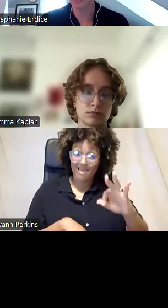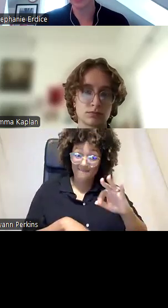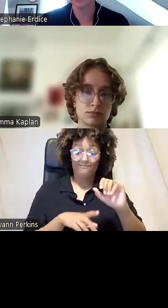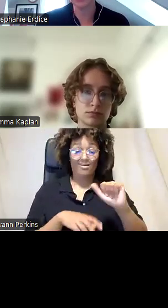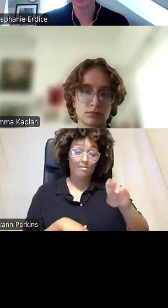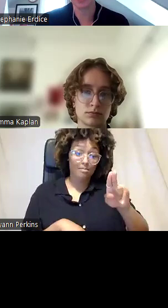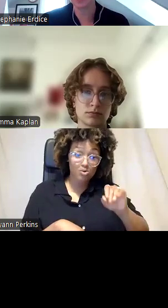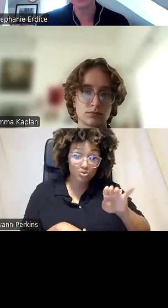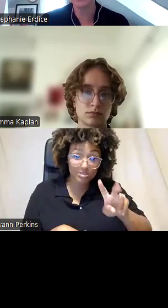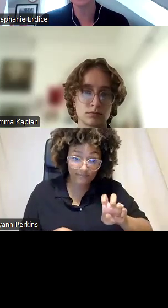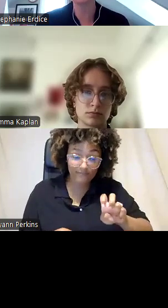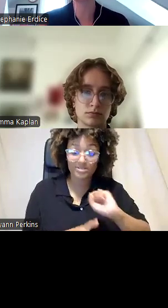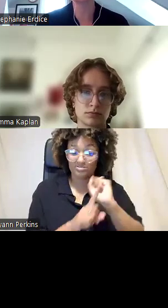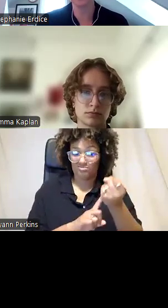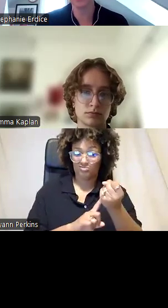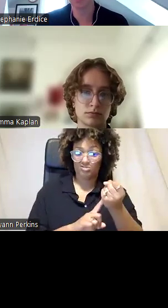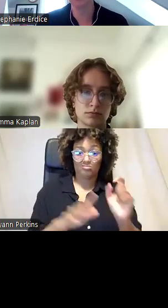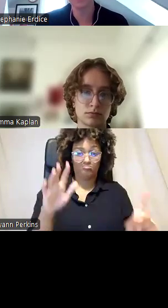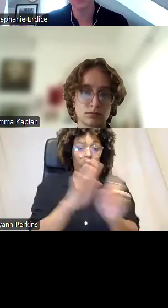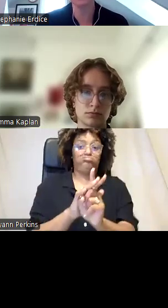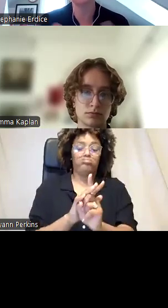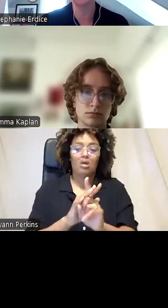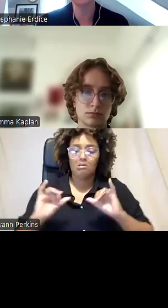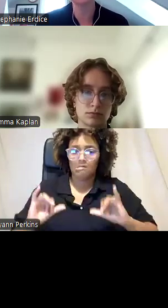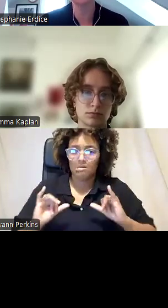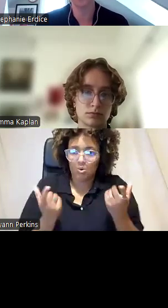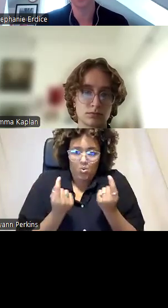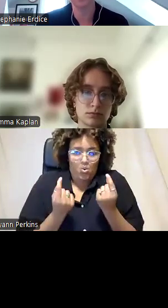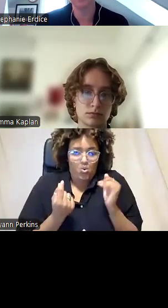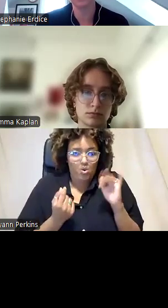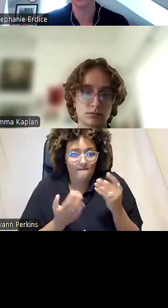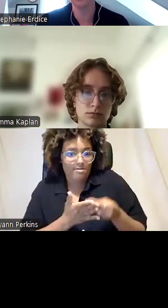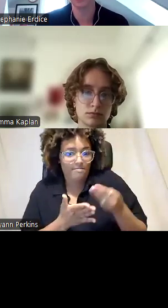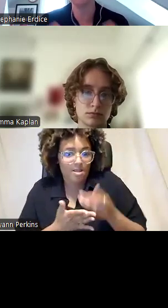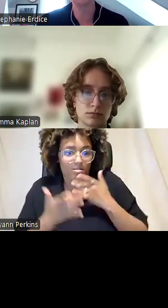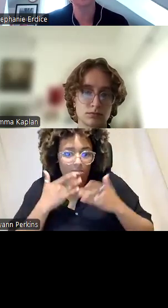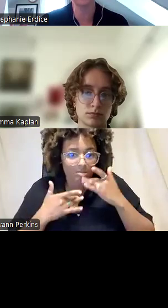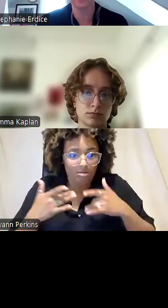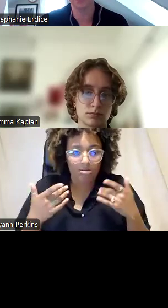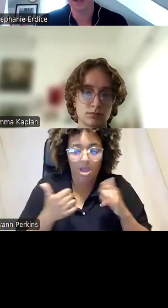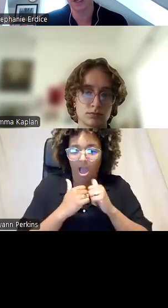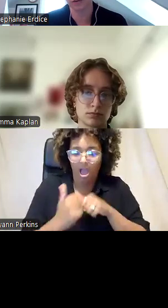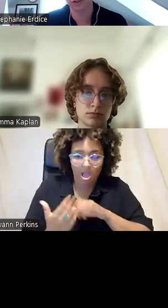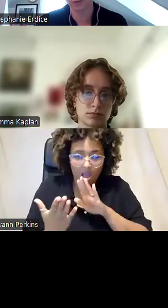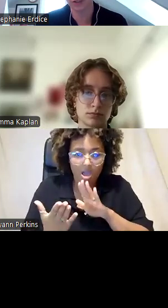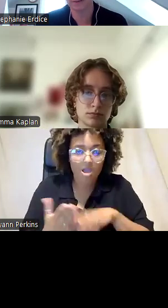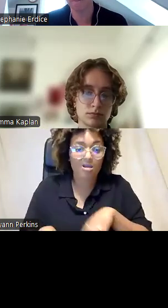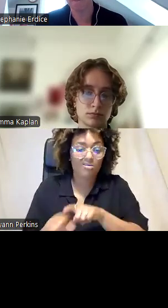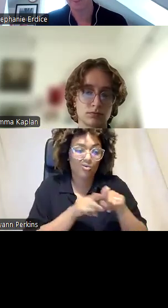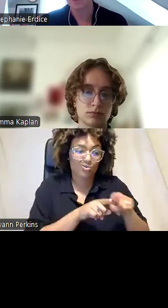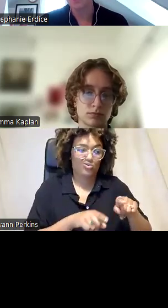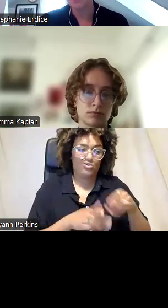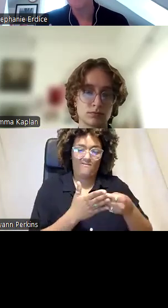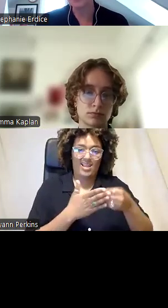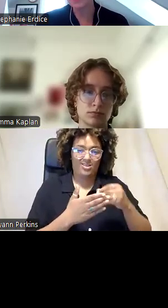recently sexually assaulted, and they don't know that there are remedies and ways for them to kind of fortify their financial